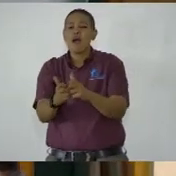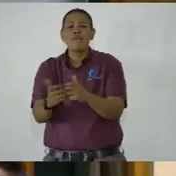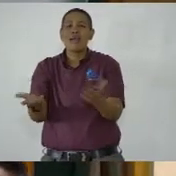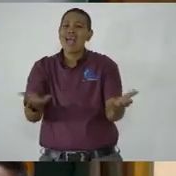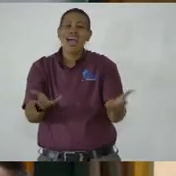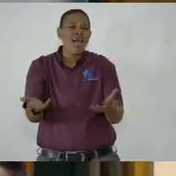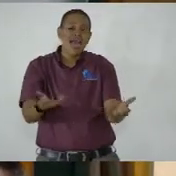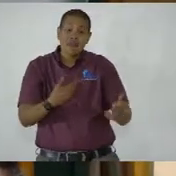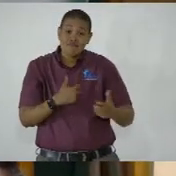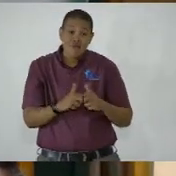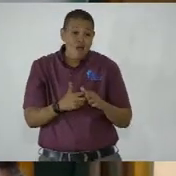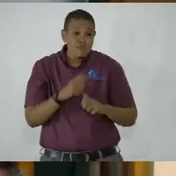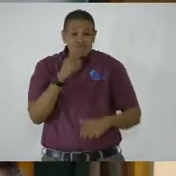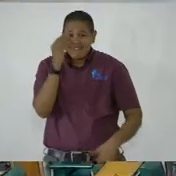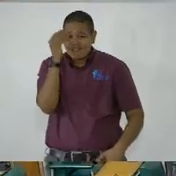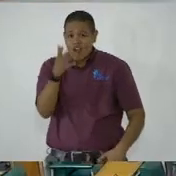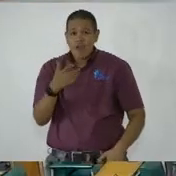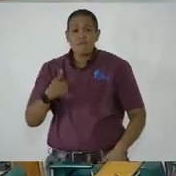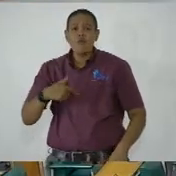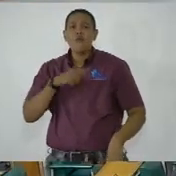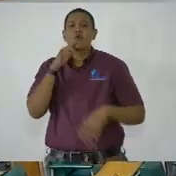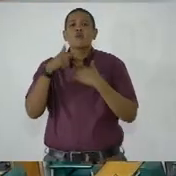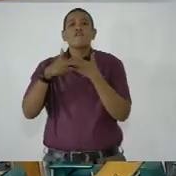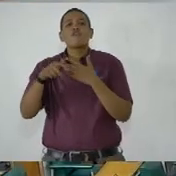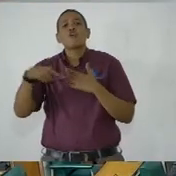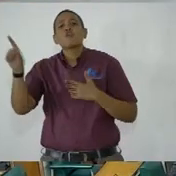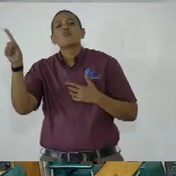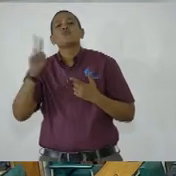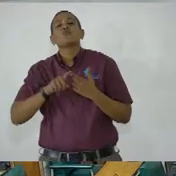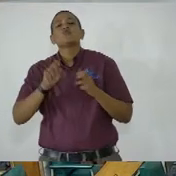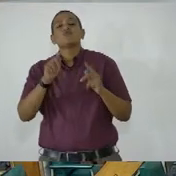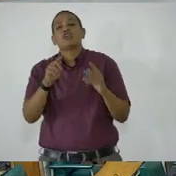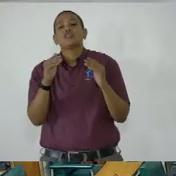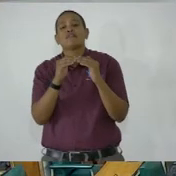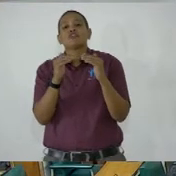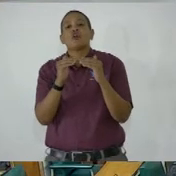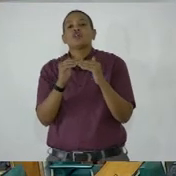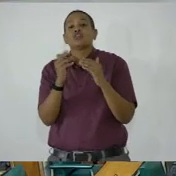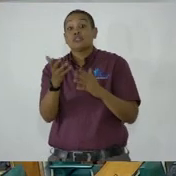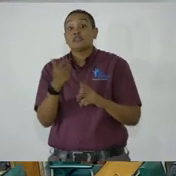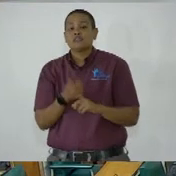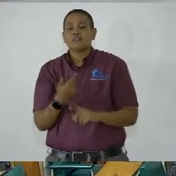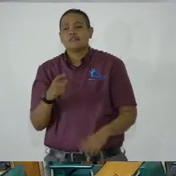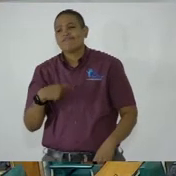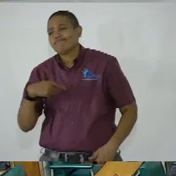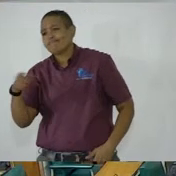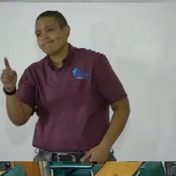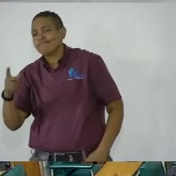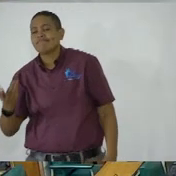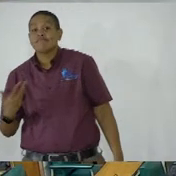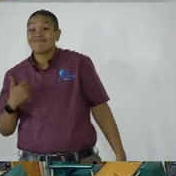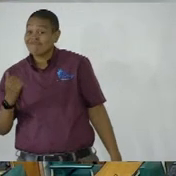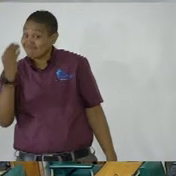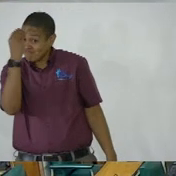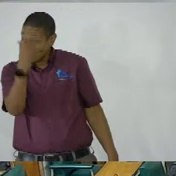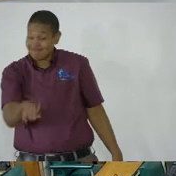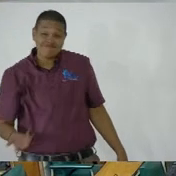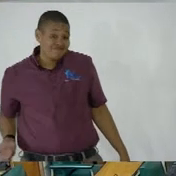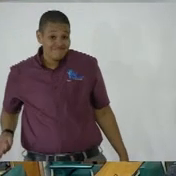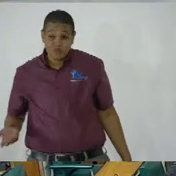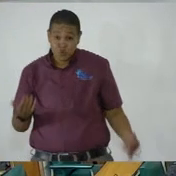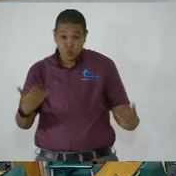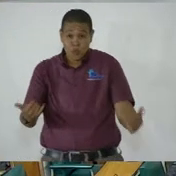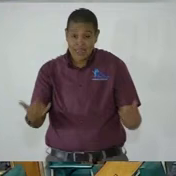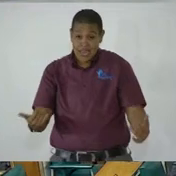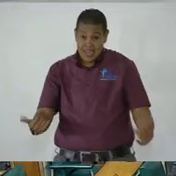stage, and we were referred to restorative justice. And I can tell you now,